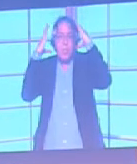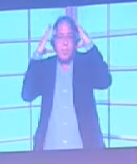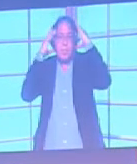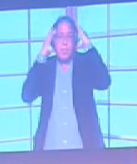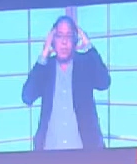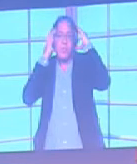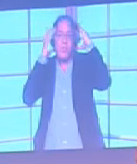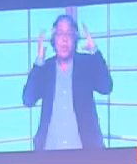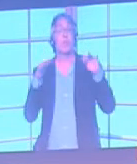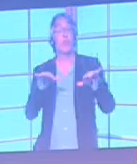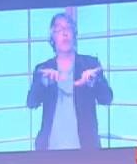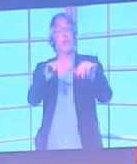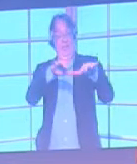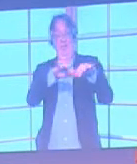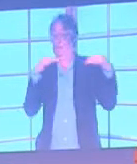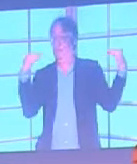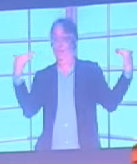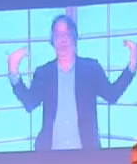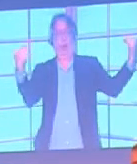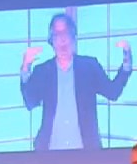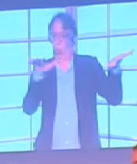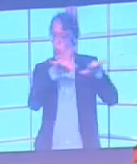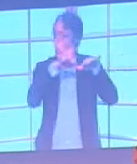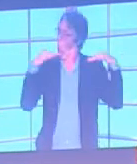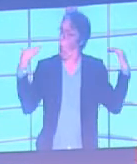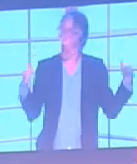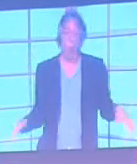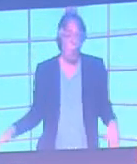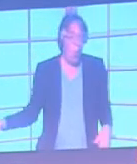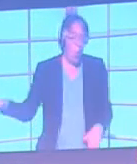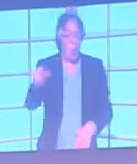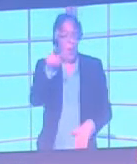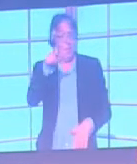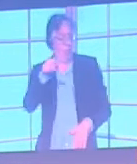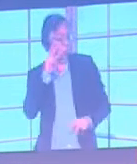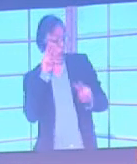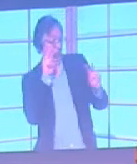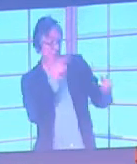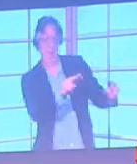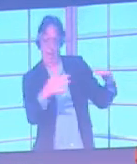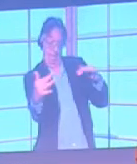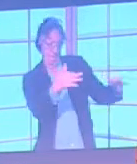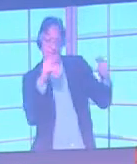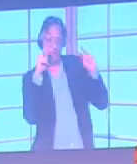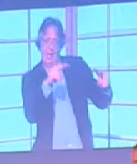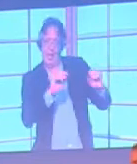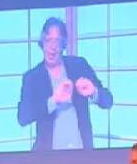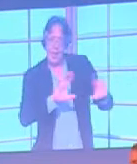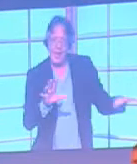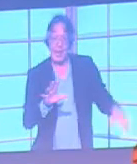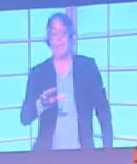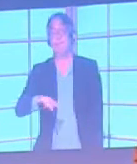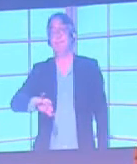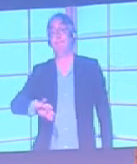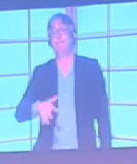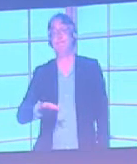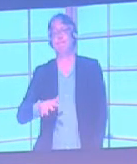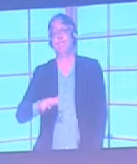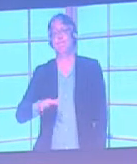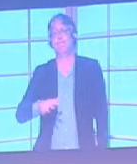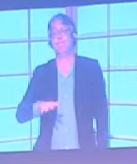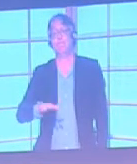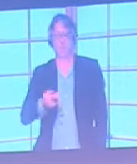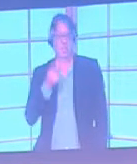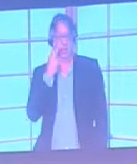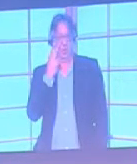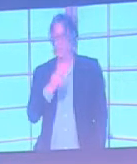as an organizer when the current existing facilities do not enable the perfect sightline? And there on the picture, you can see